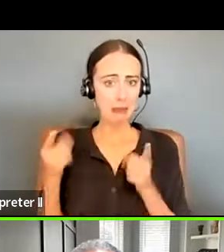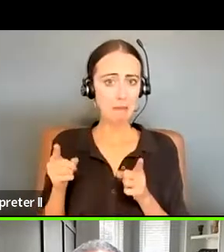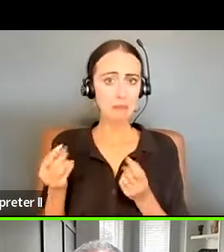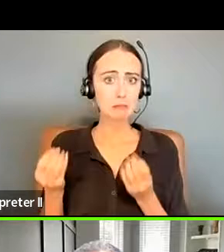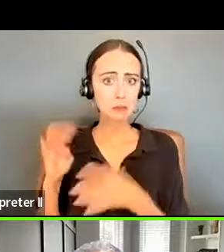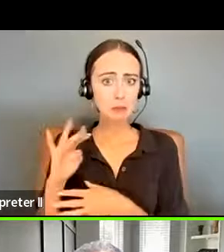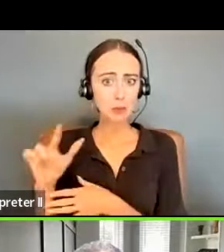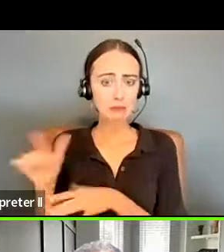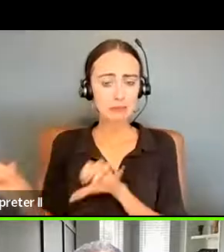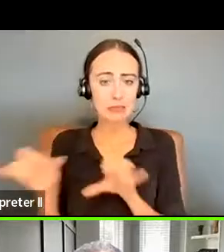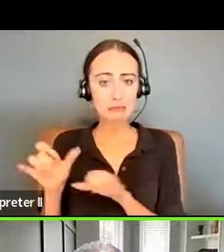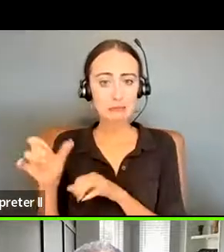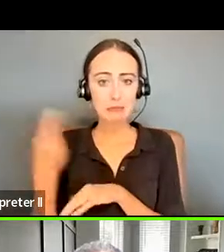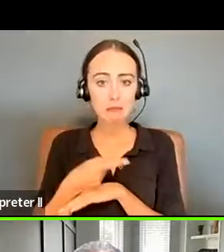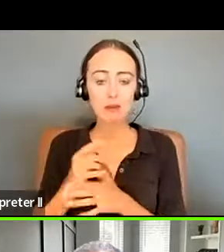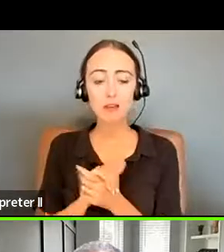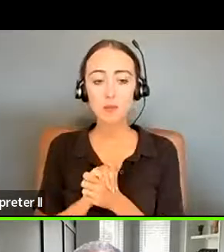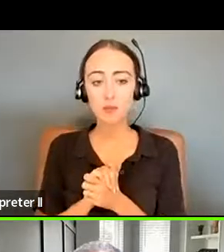same day.